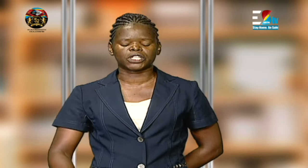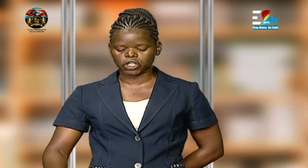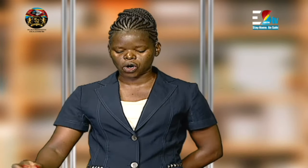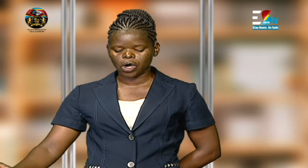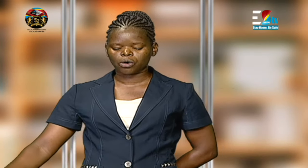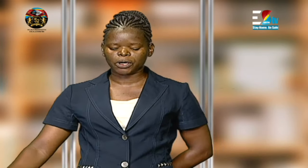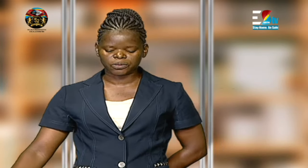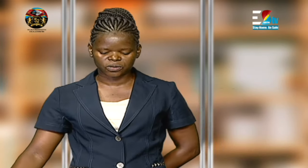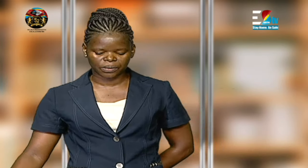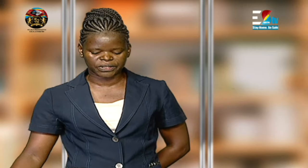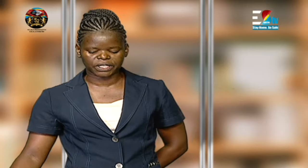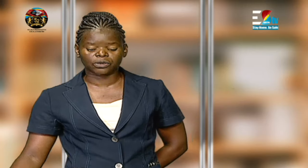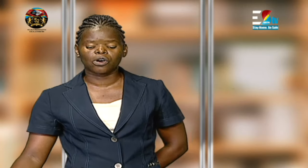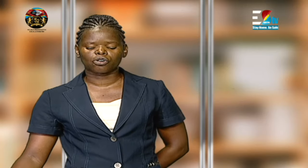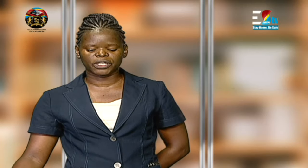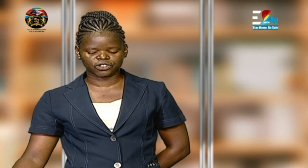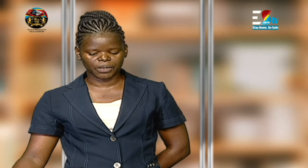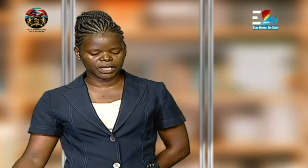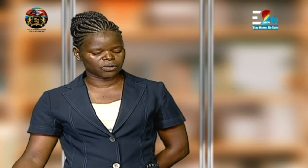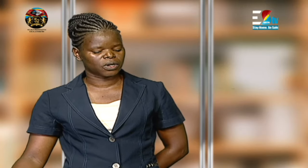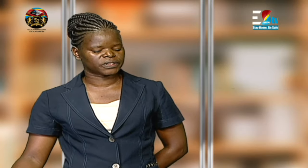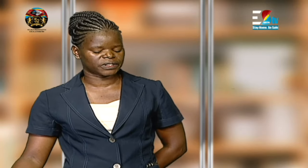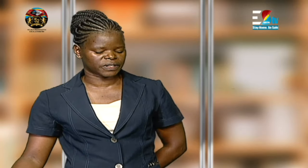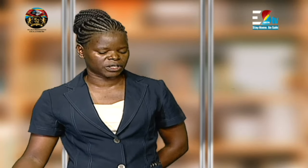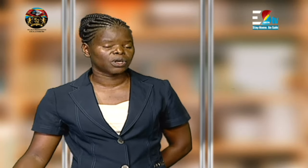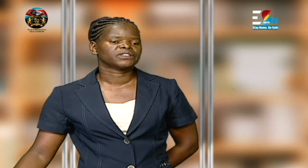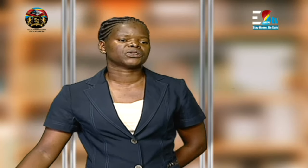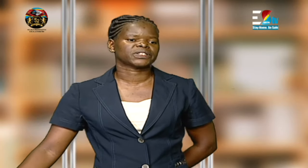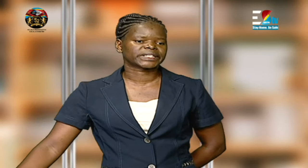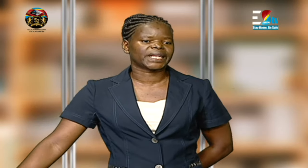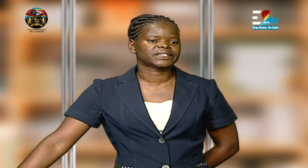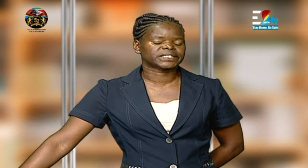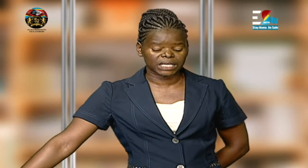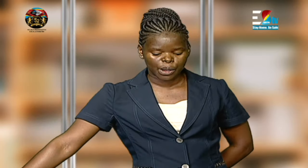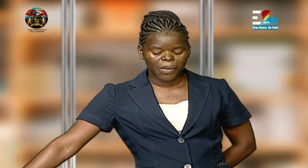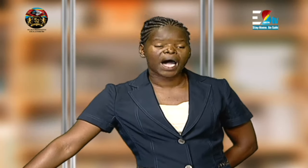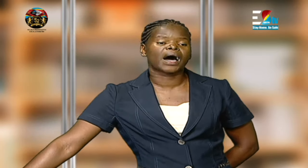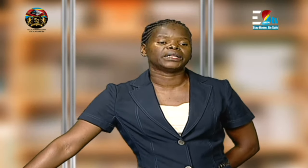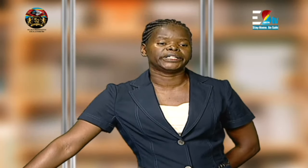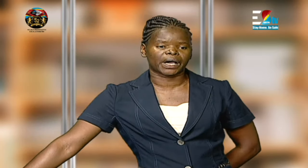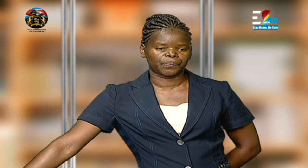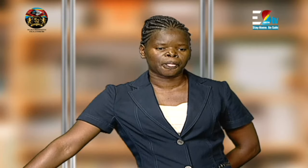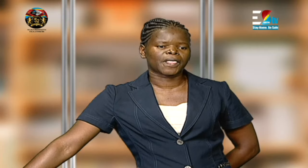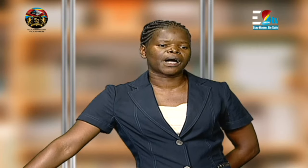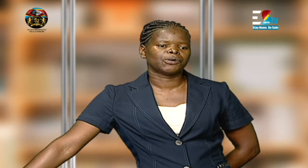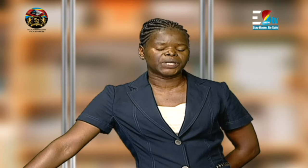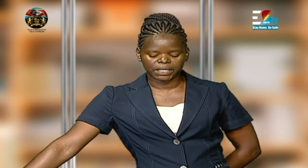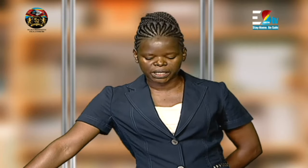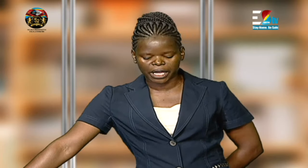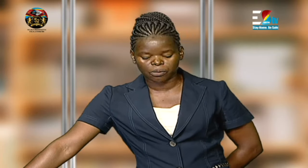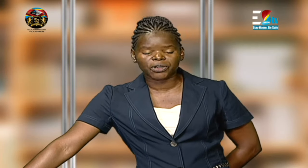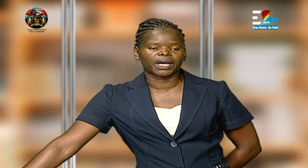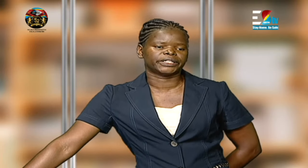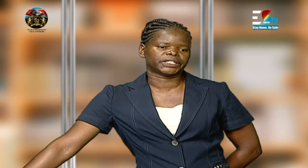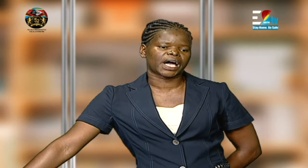sivumelwano senhloko kube ngumsuka wesento kube sijobelelo sesento sento sekuqala sithi badla nangabe